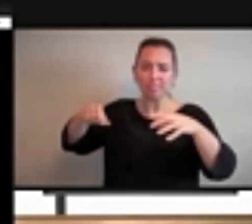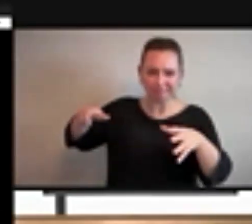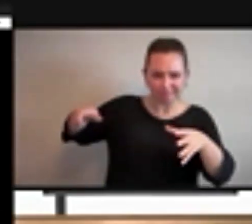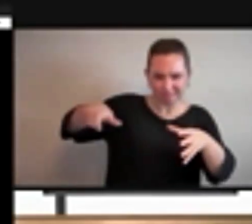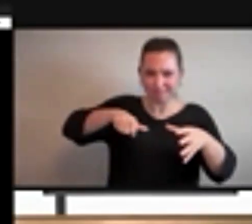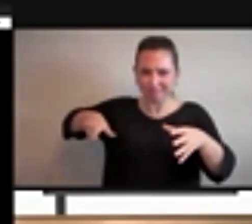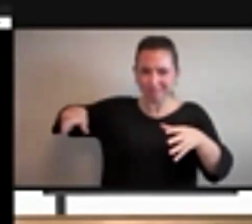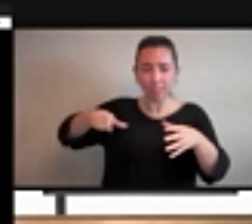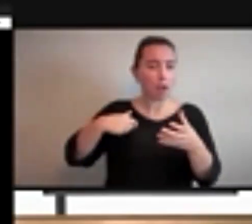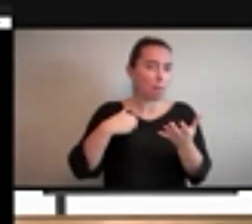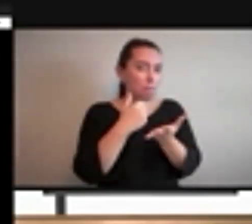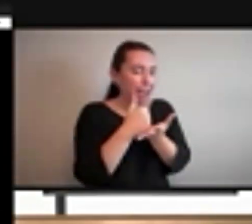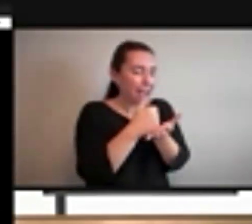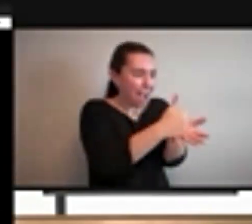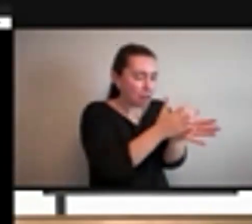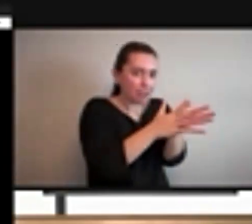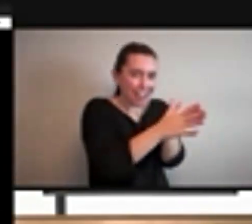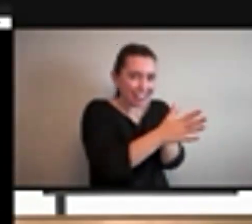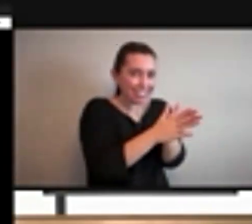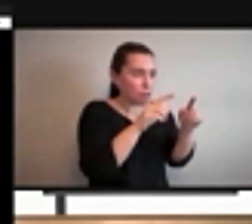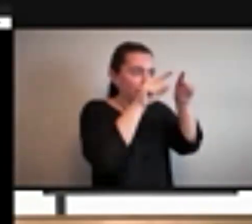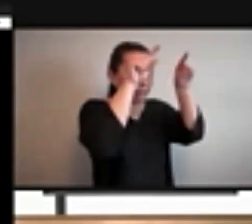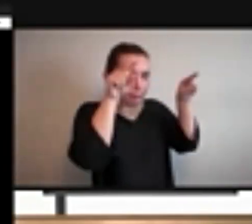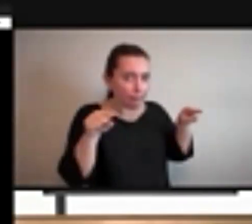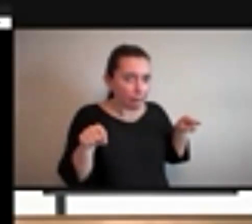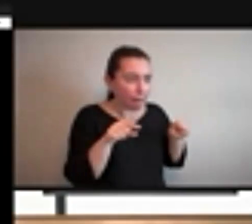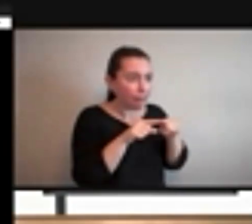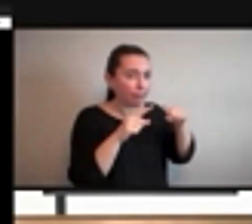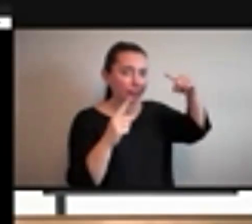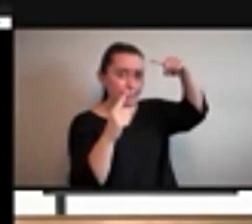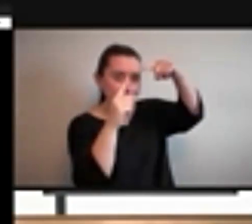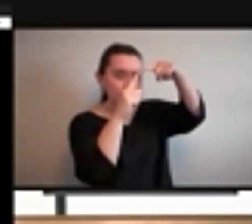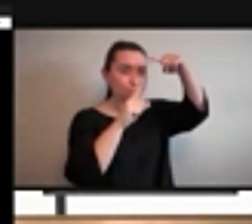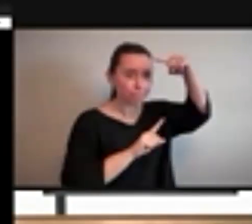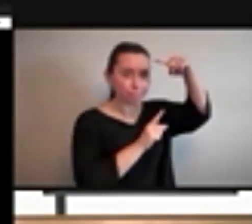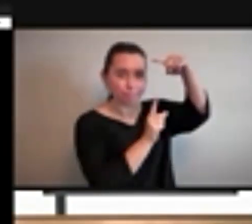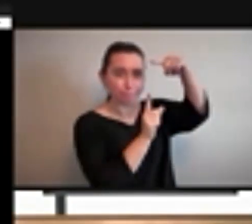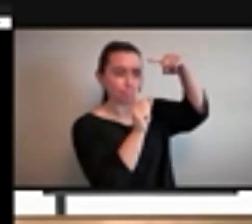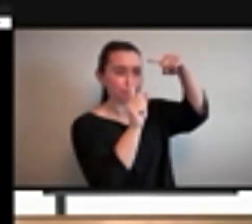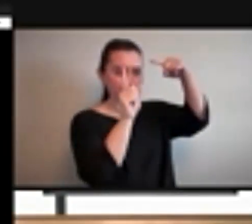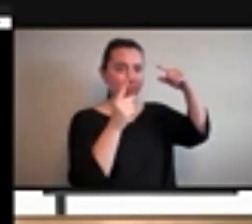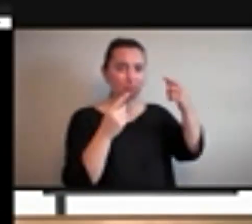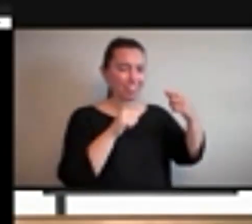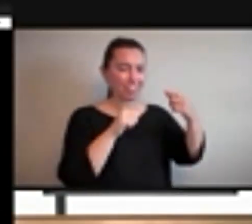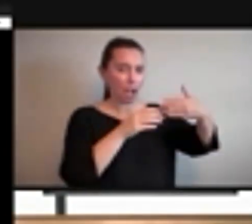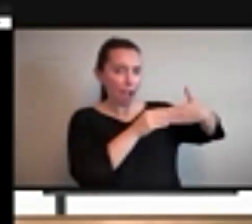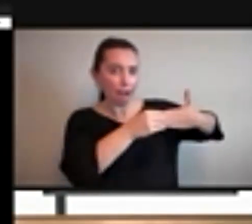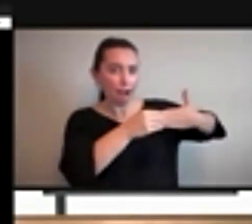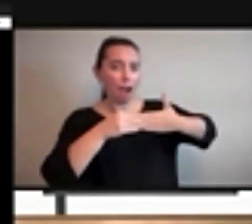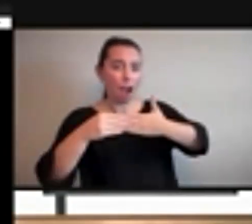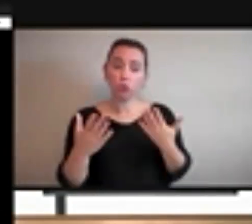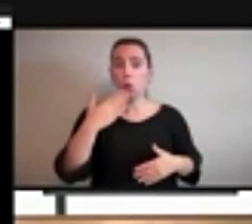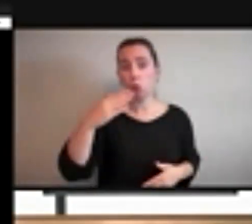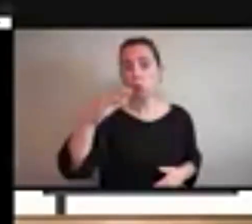to exactly find out what the situation is. So that's why, and that's a very good question. And it came to the